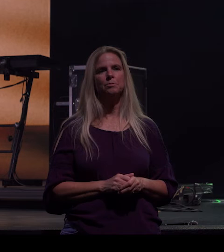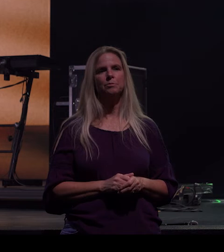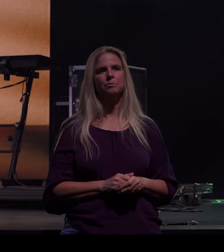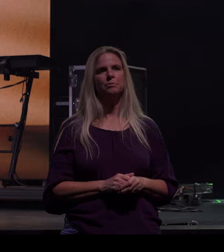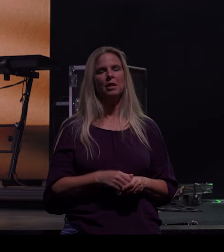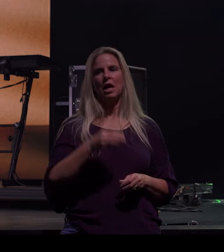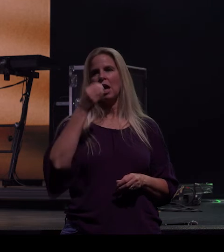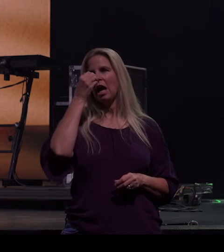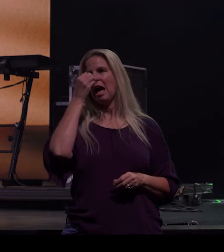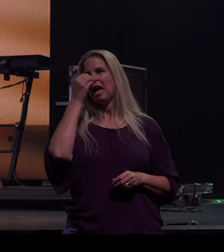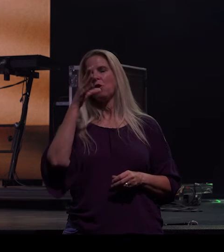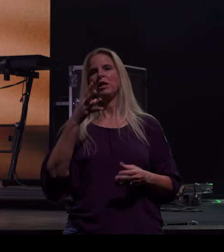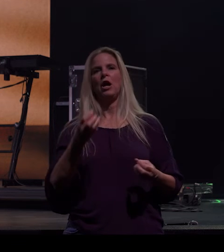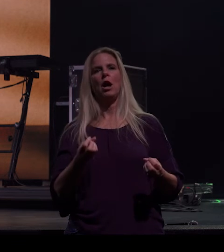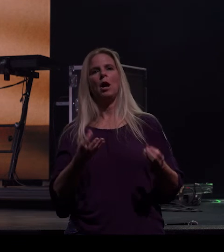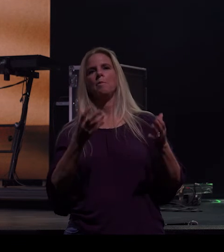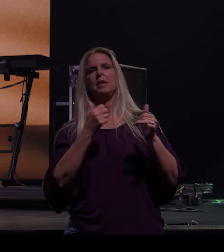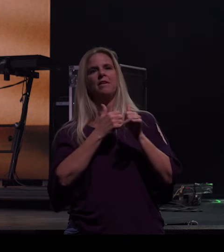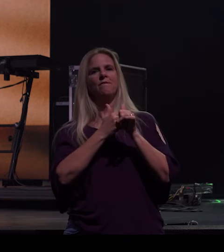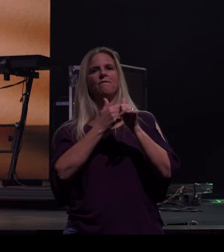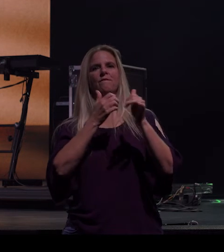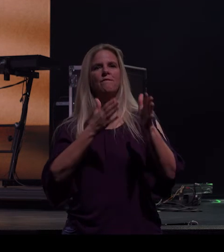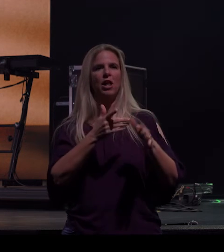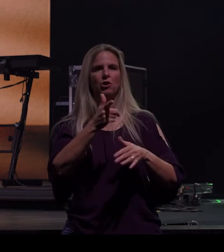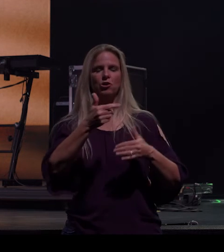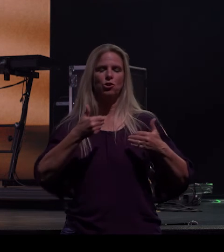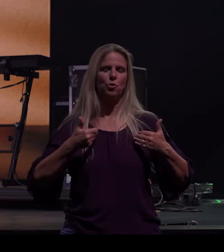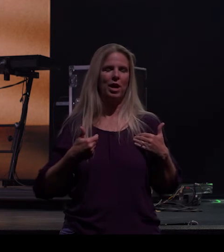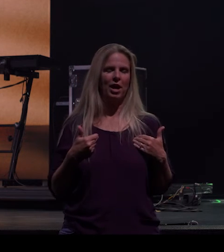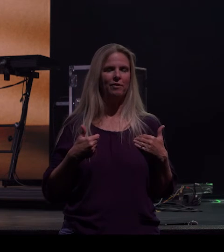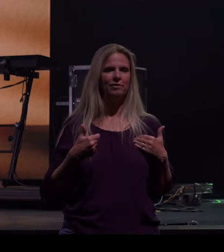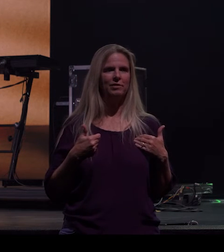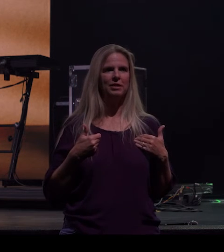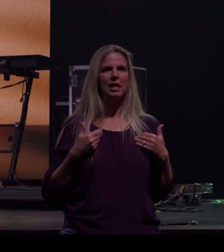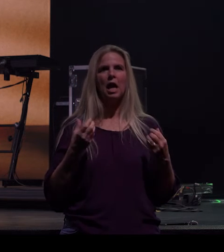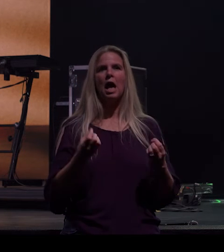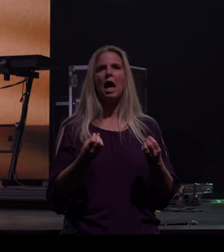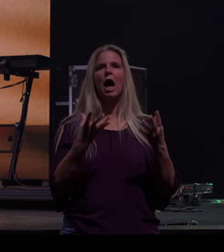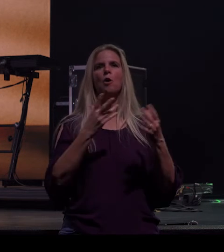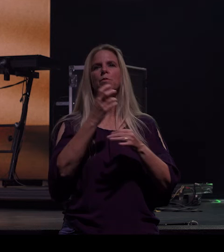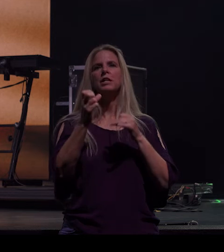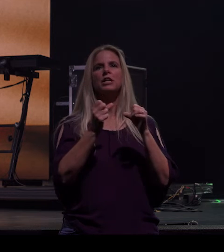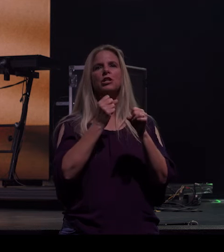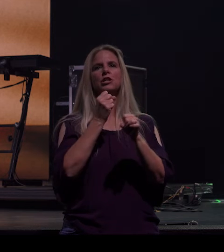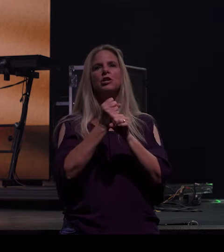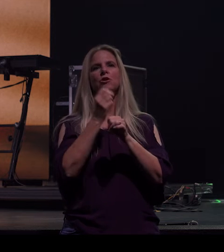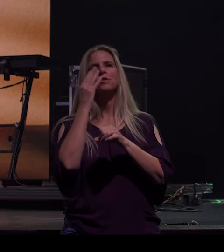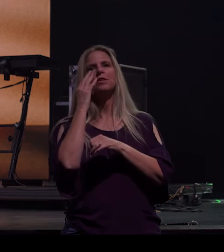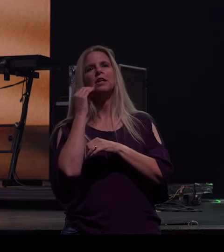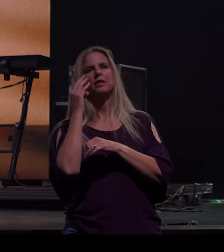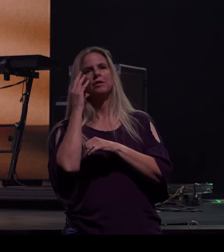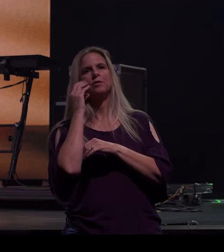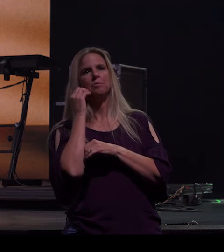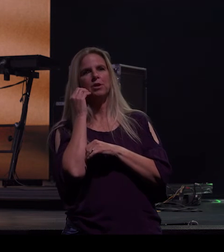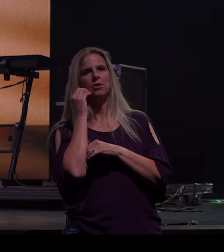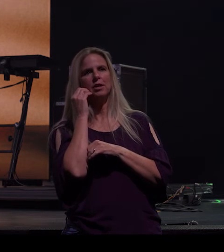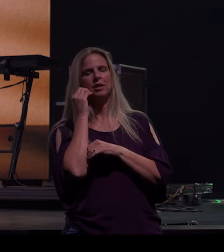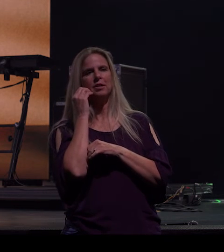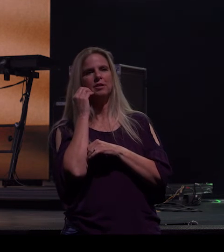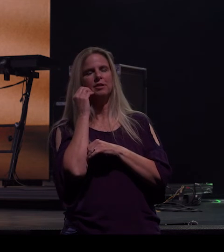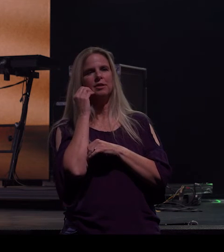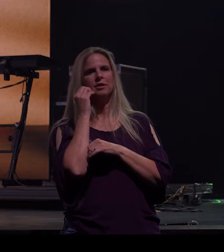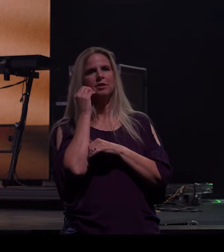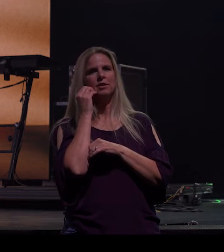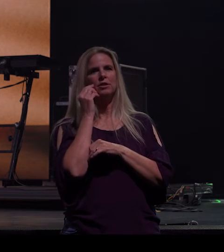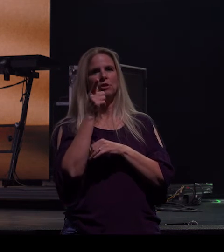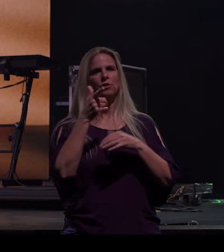many followers you have. I care about the number of years of experience down a road that I would potentially